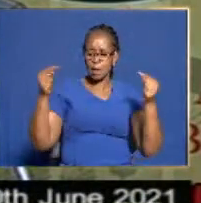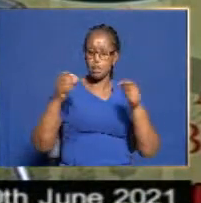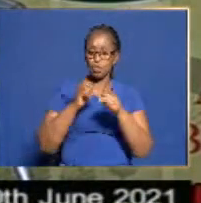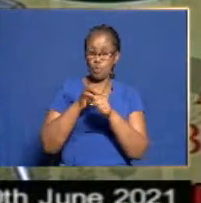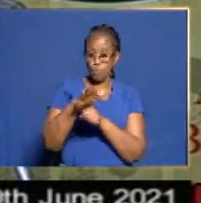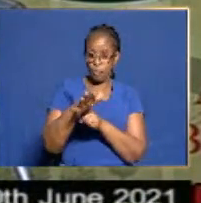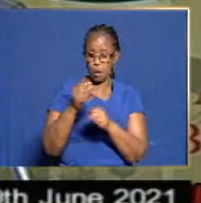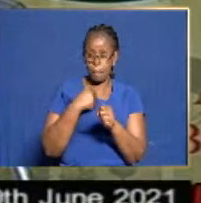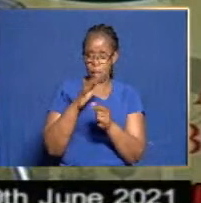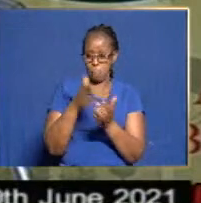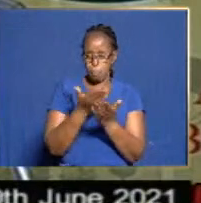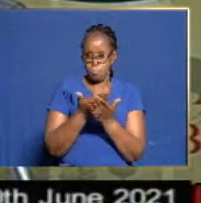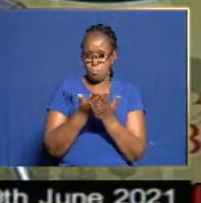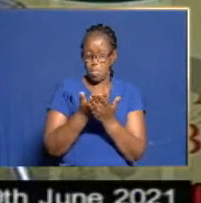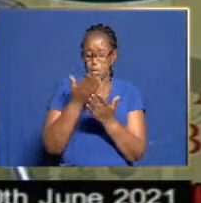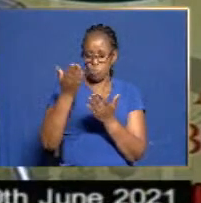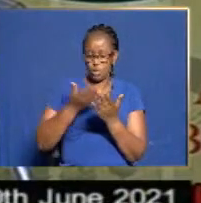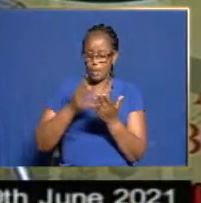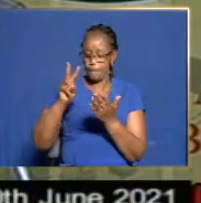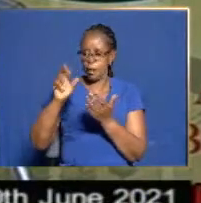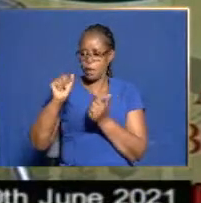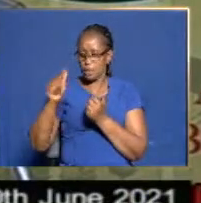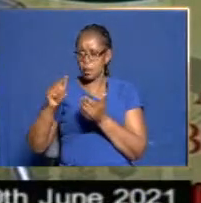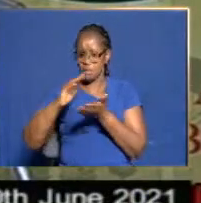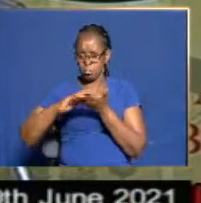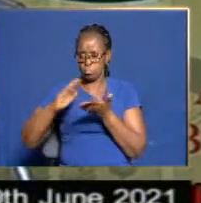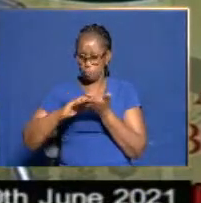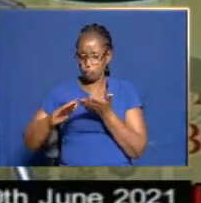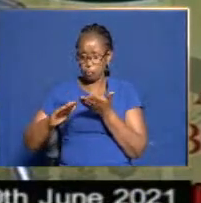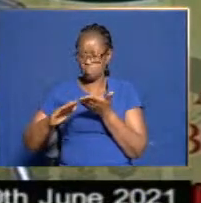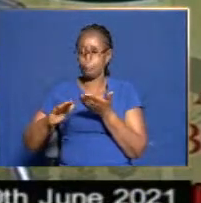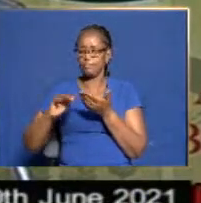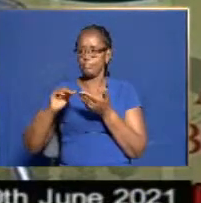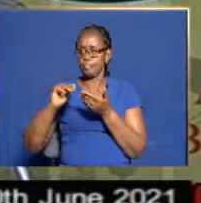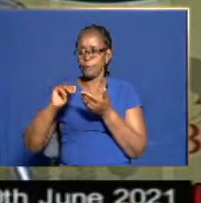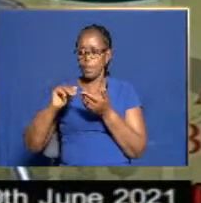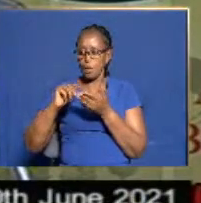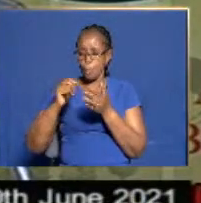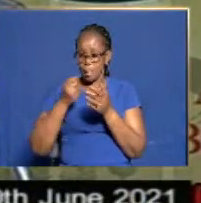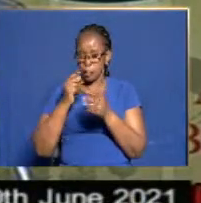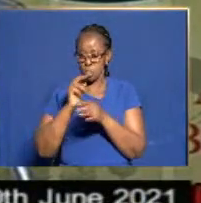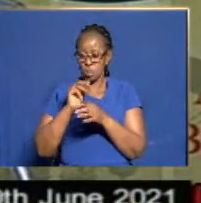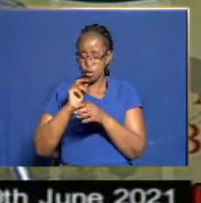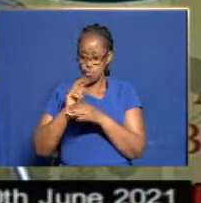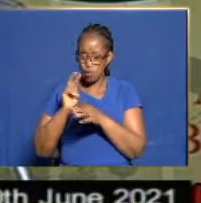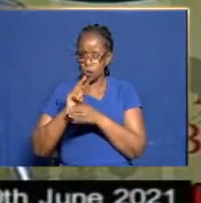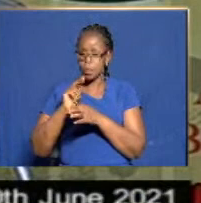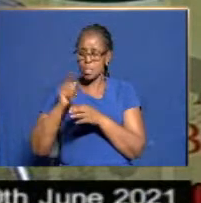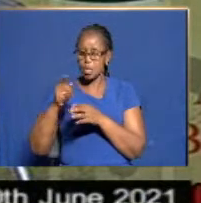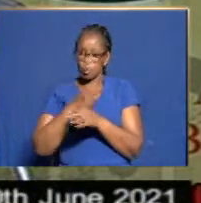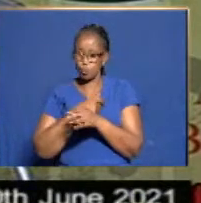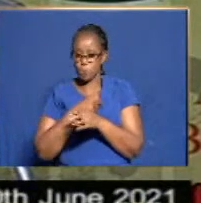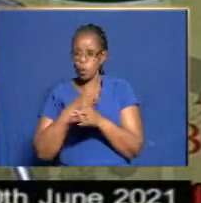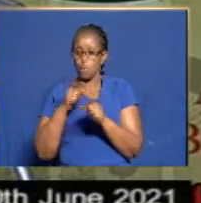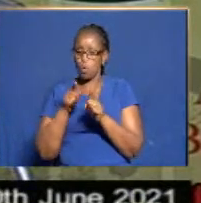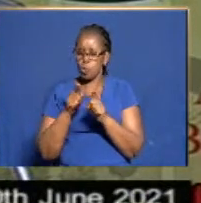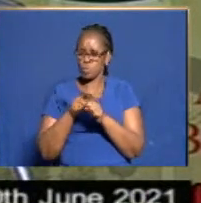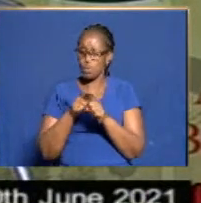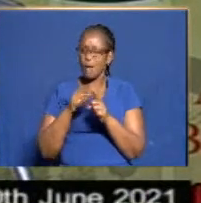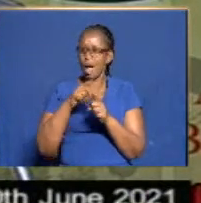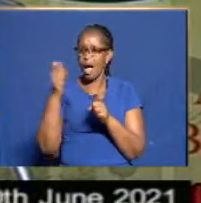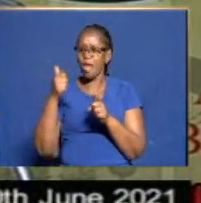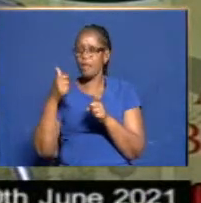I propose to introduce VAT exemption on medicaments used in our health facilities, including decongestants and